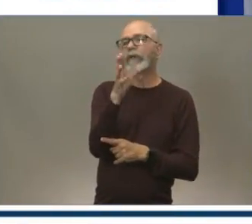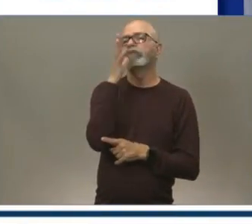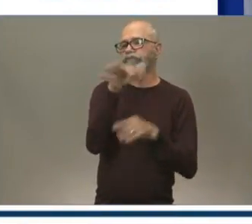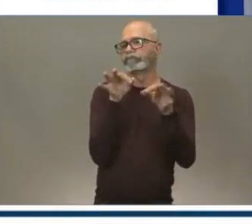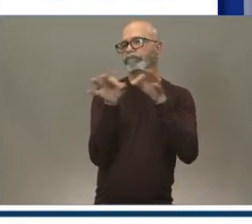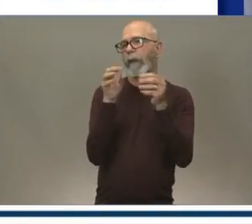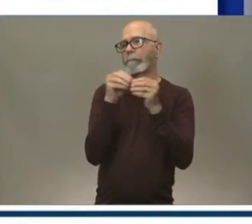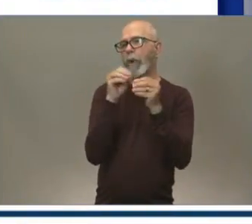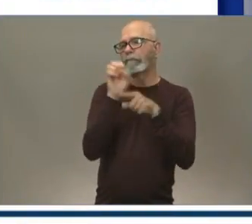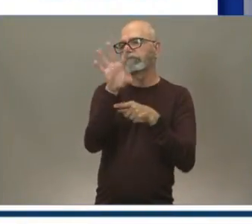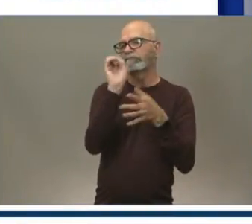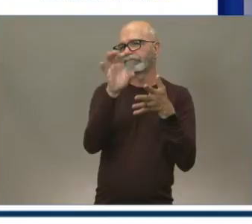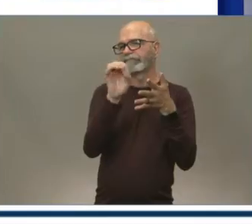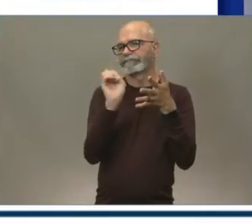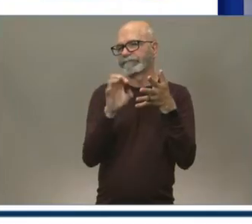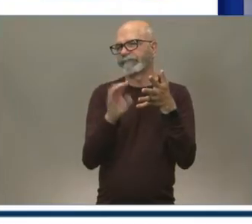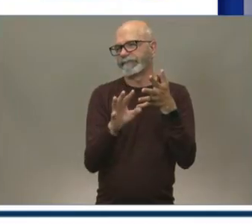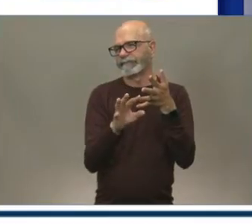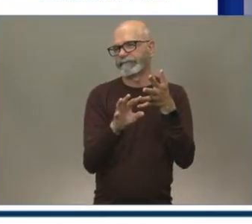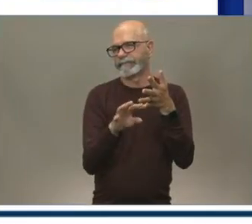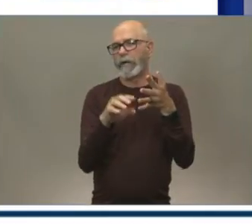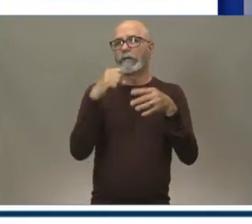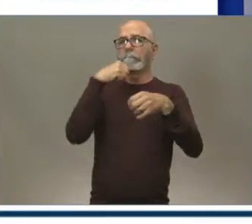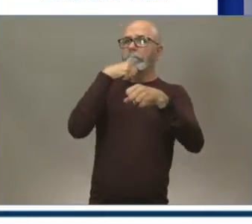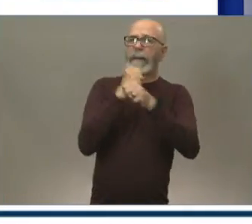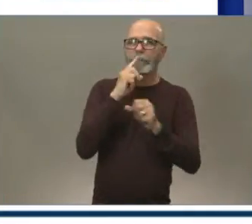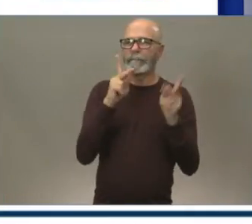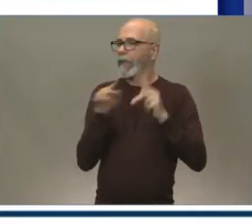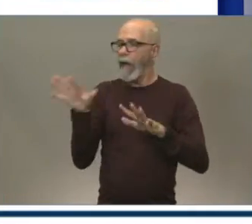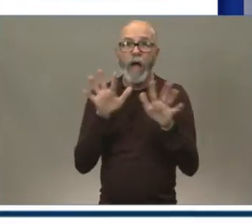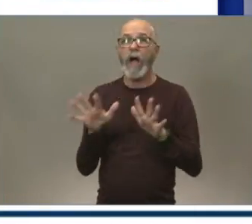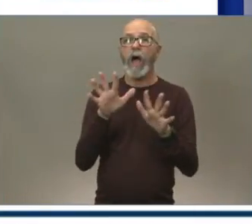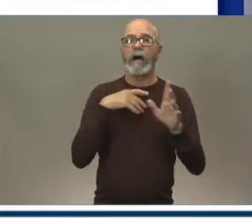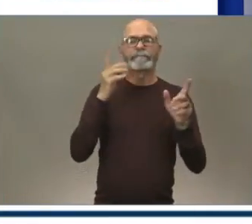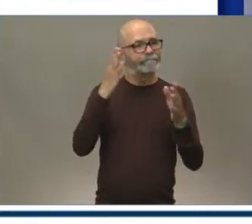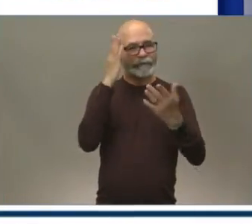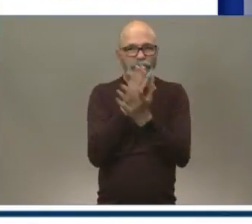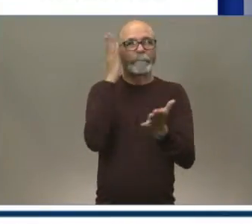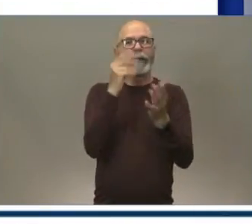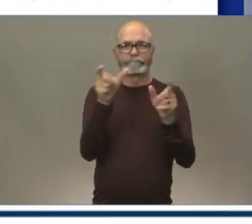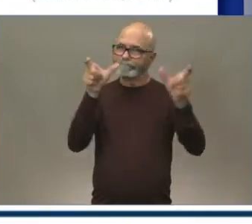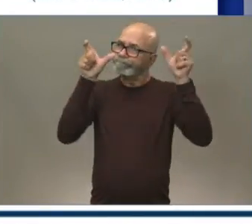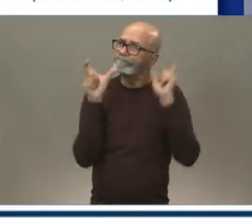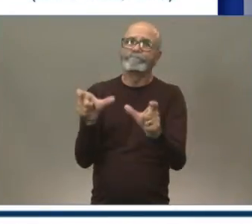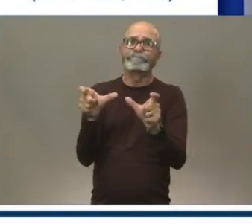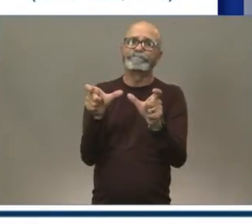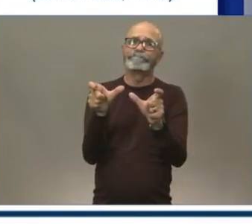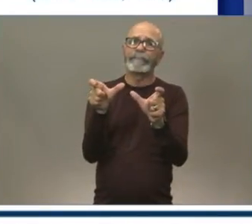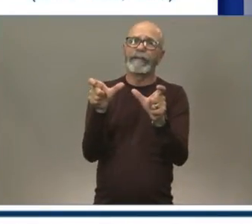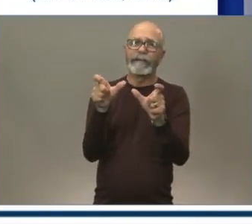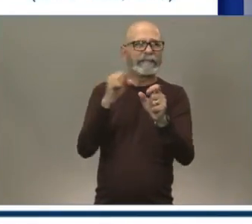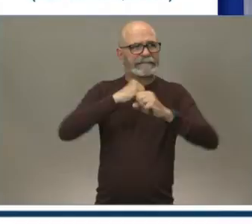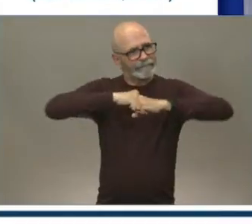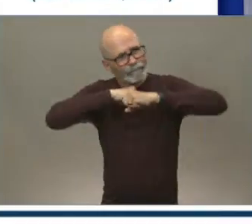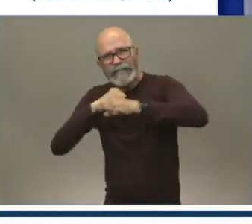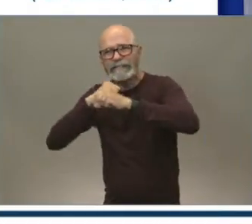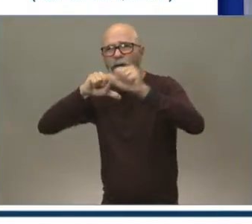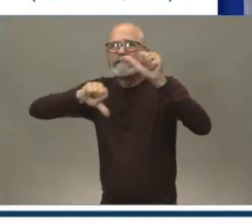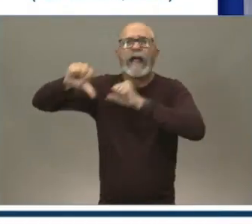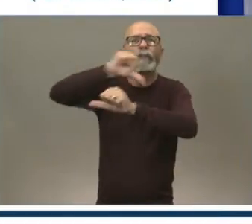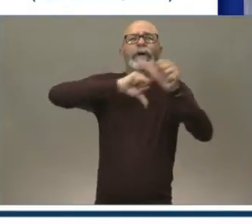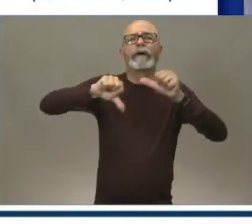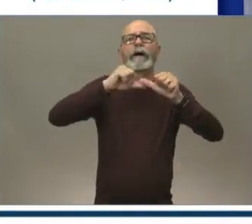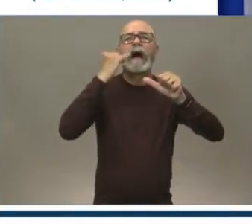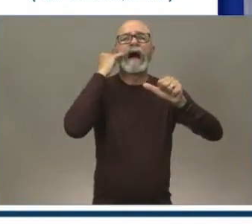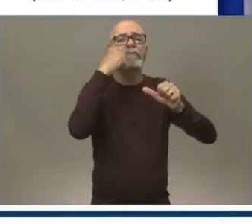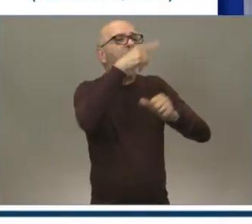be a circuit breaker. They are designed to curb social activity so that we can protect our healthcare system from surges and keep our